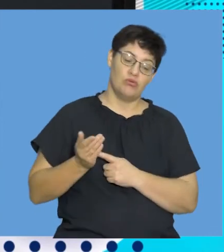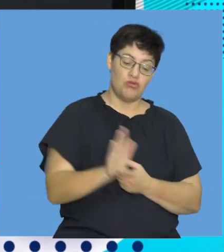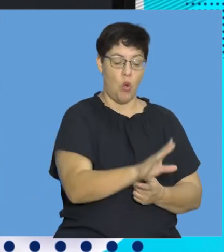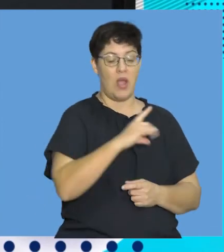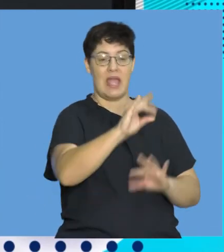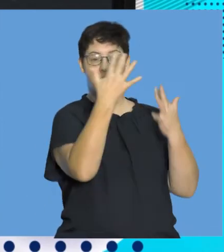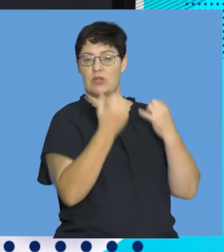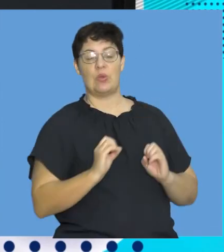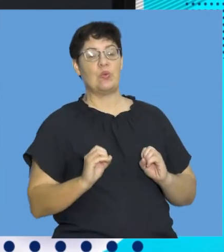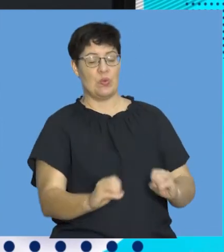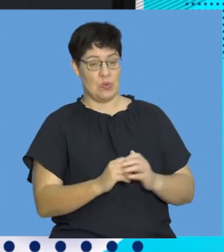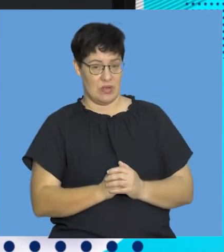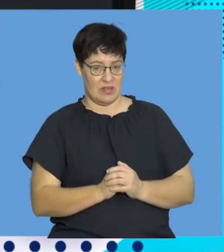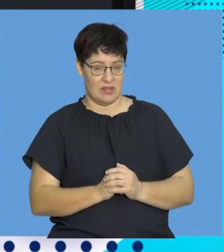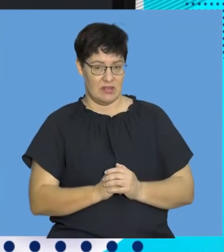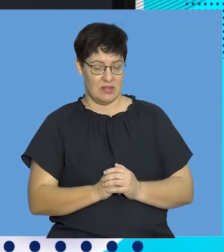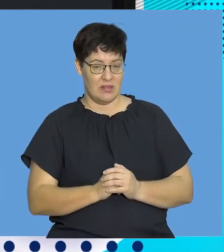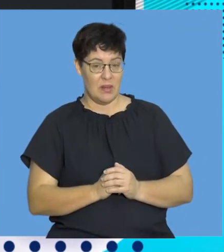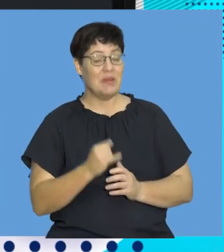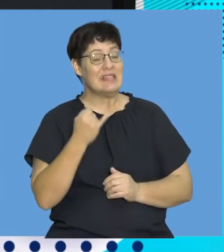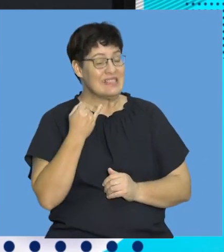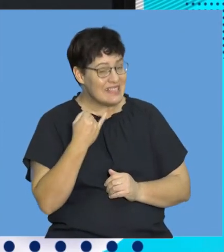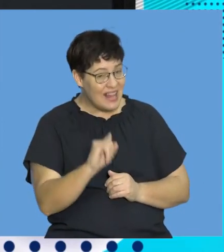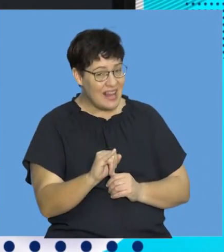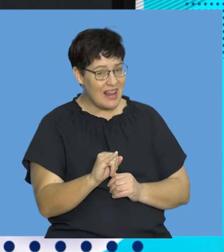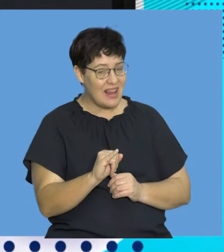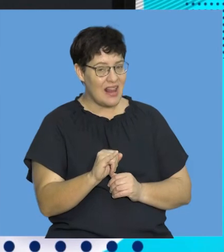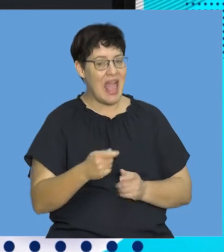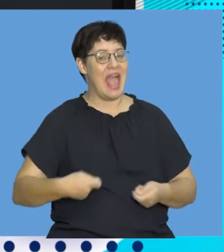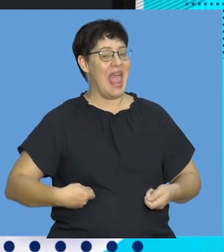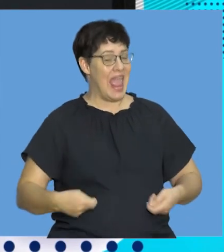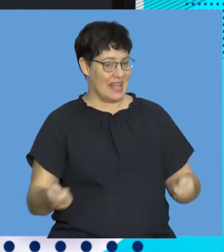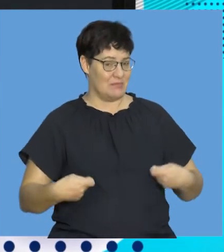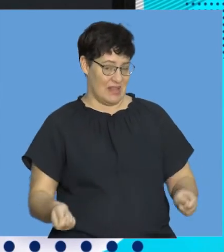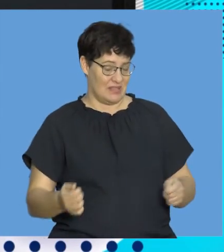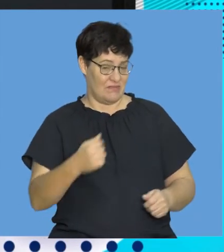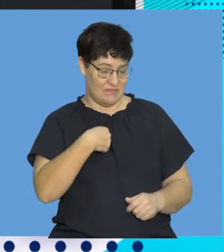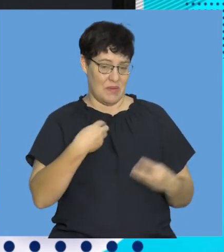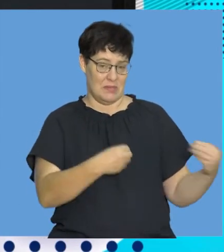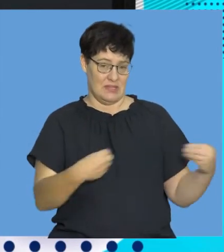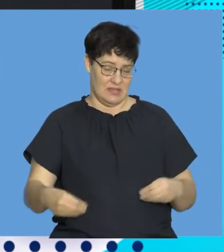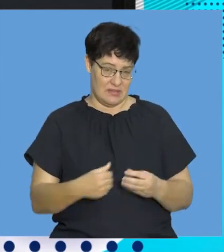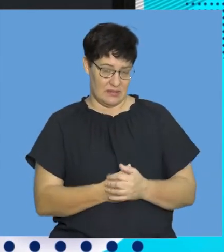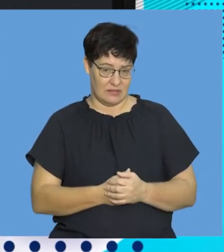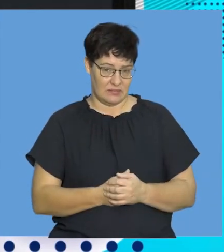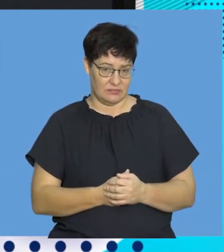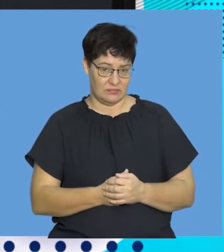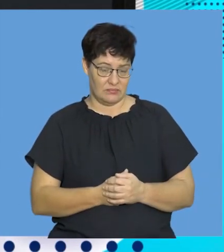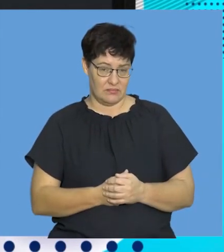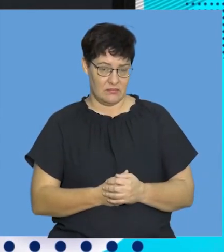feature in my cash budget. However, it still remains an expense for the business. In other